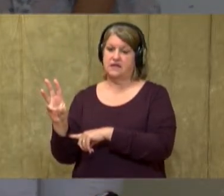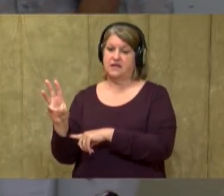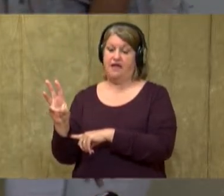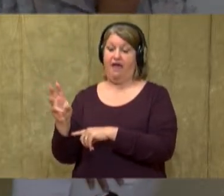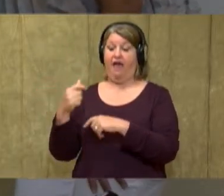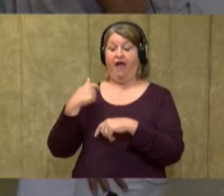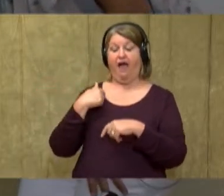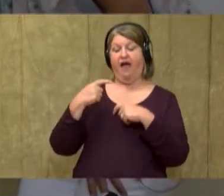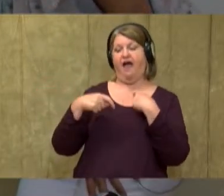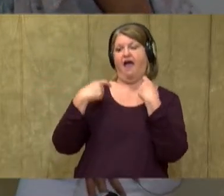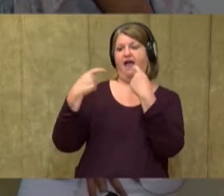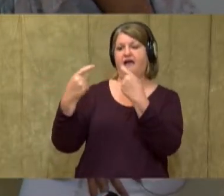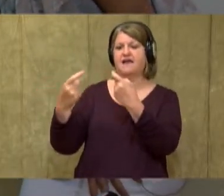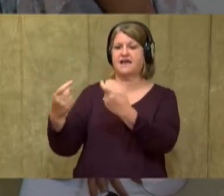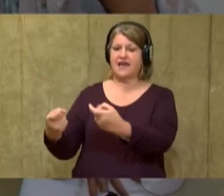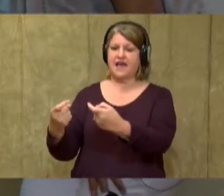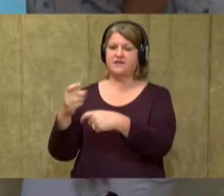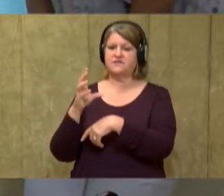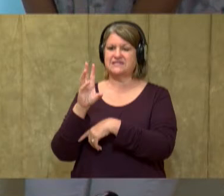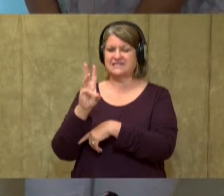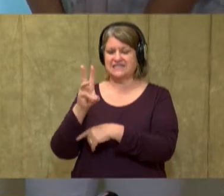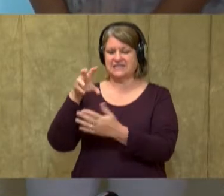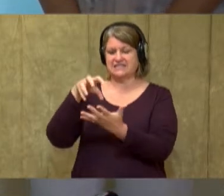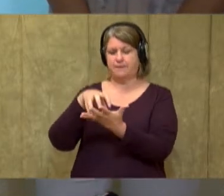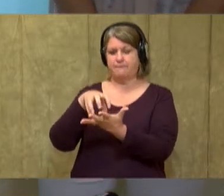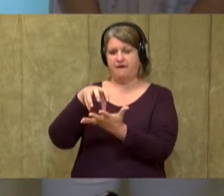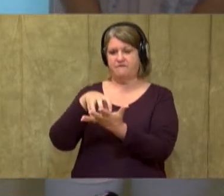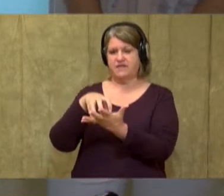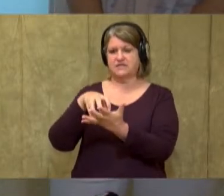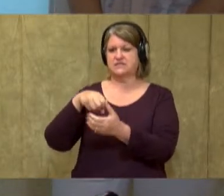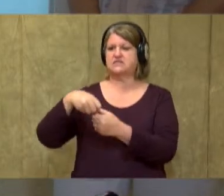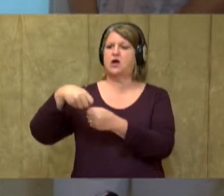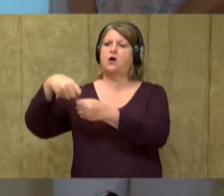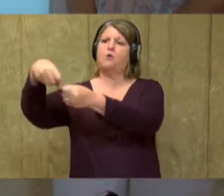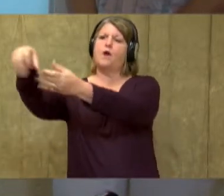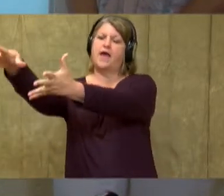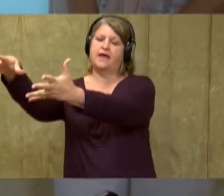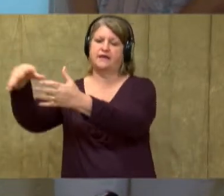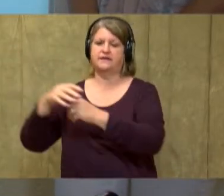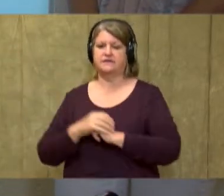I gave 6 muffins away.